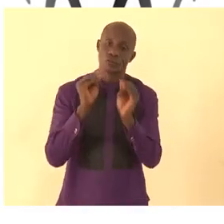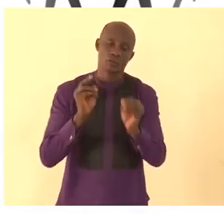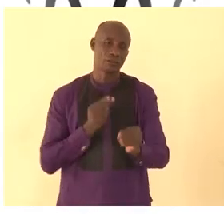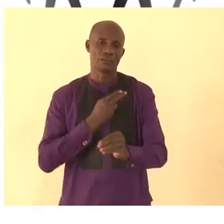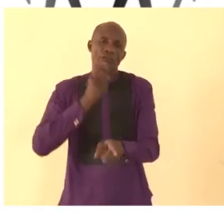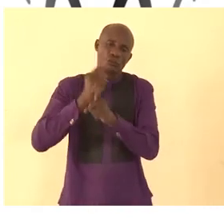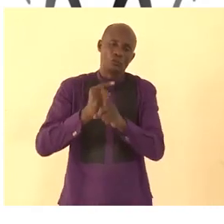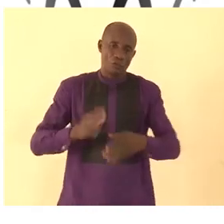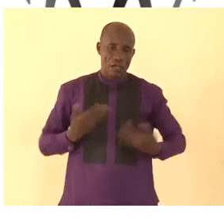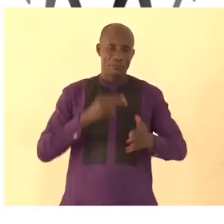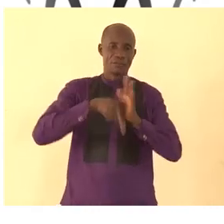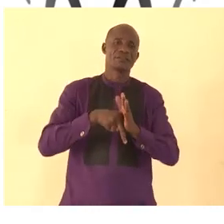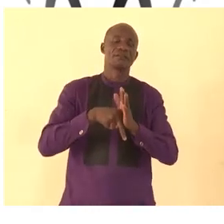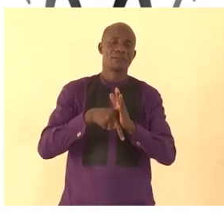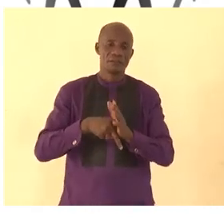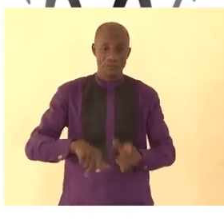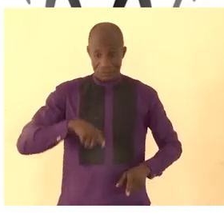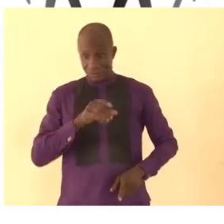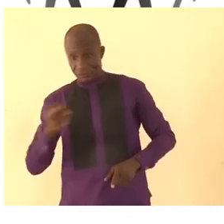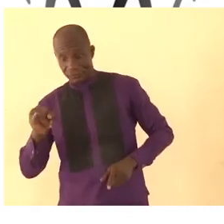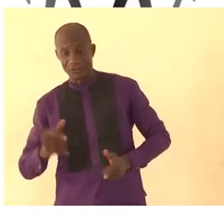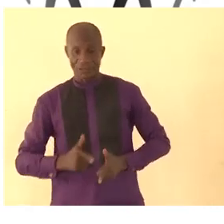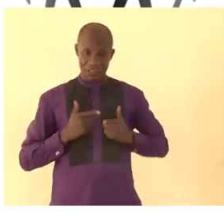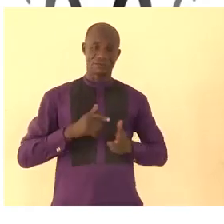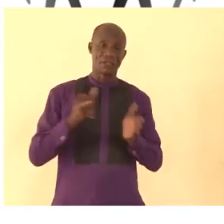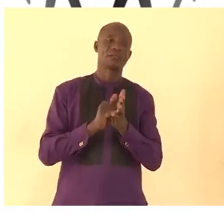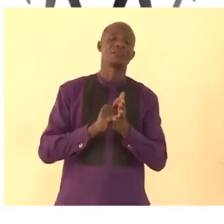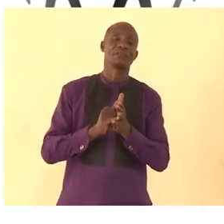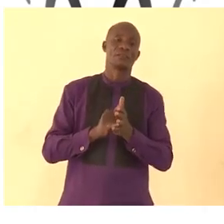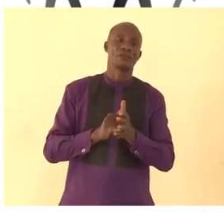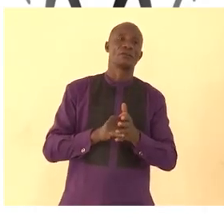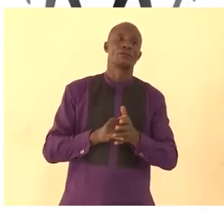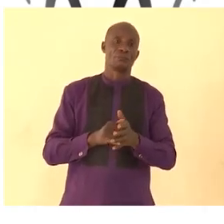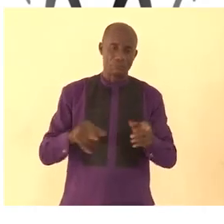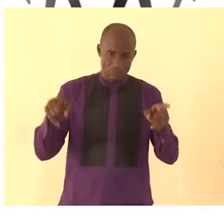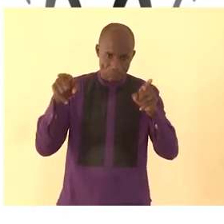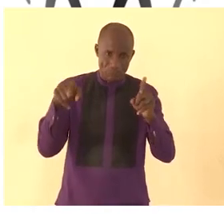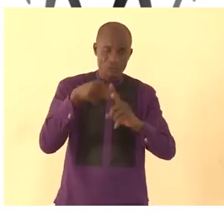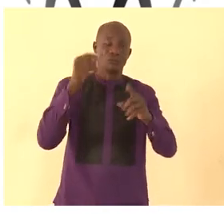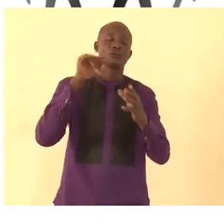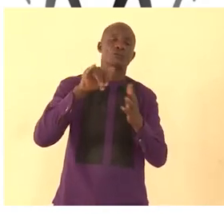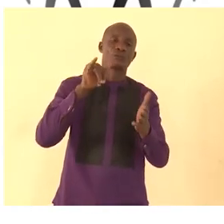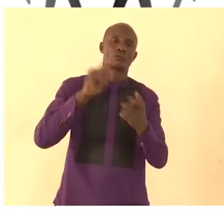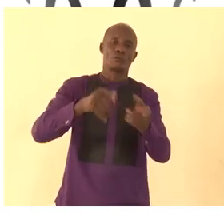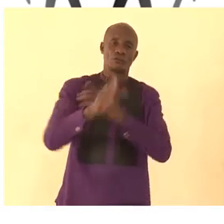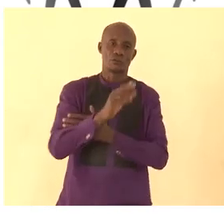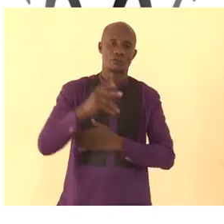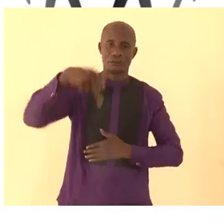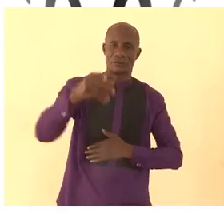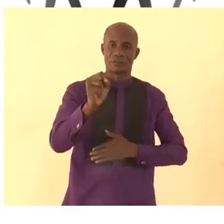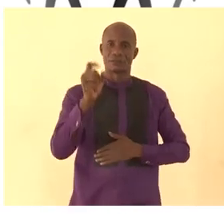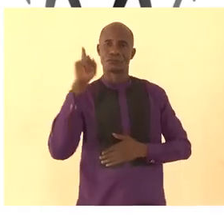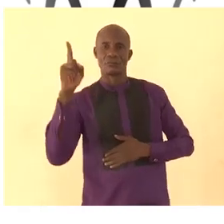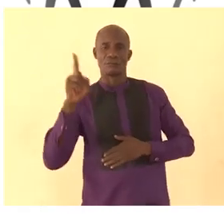happiness lies in living a life consistent with the purpose, with God's purpose, and consistent with our beliefs. Psalm 1